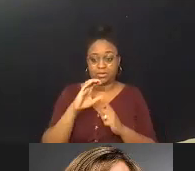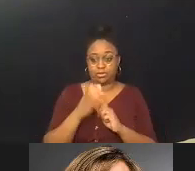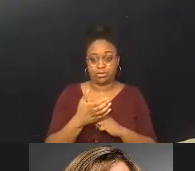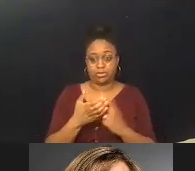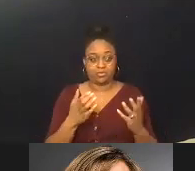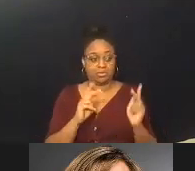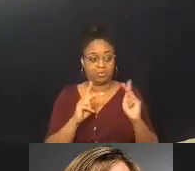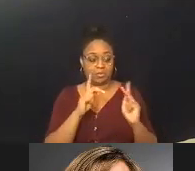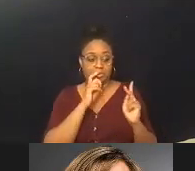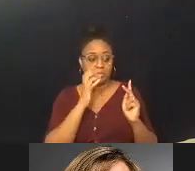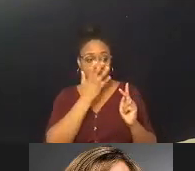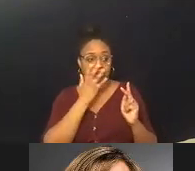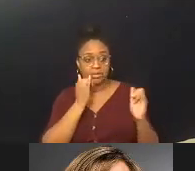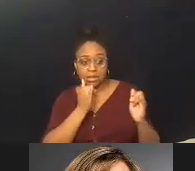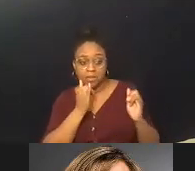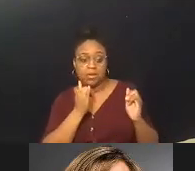a really general.